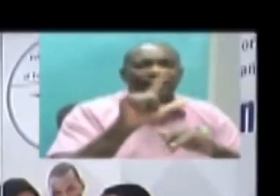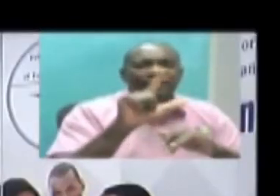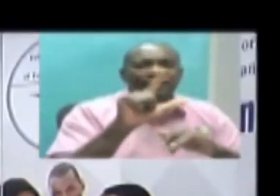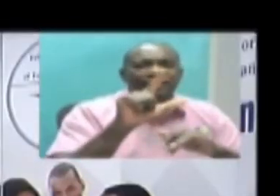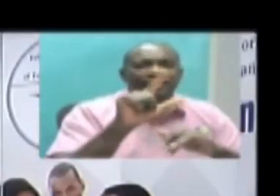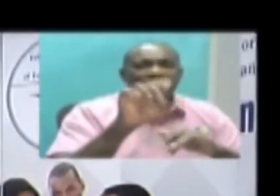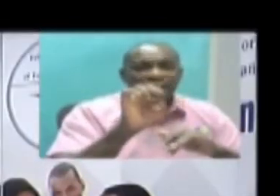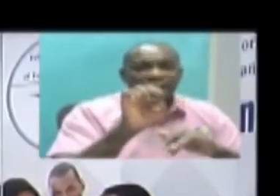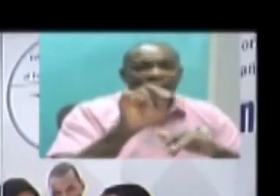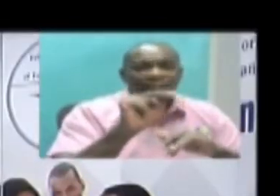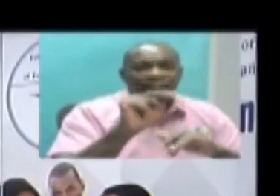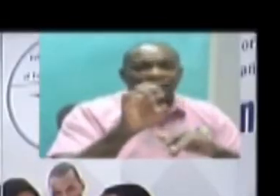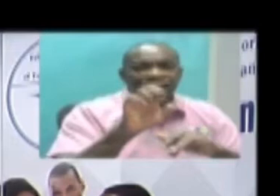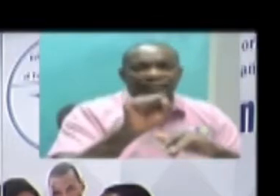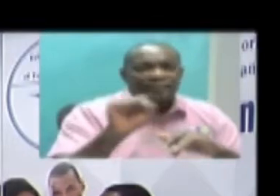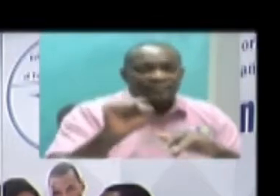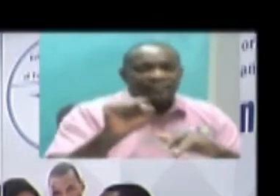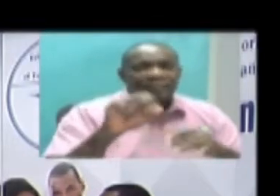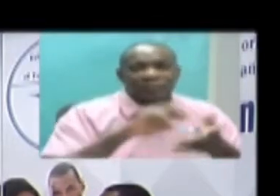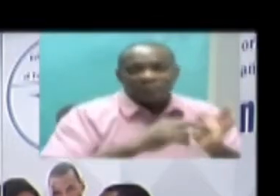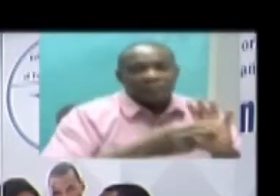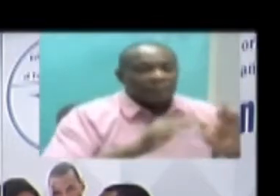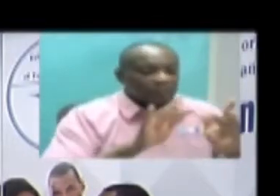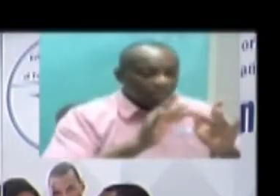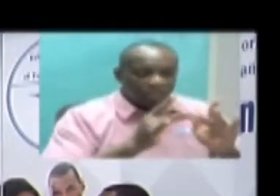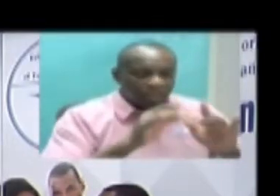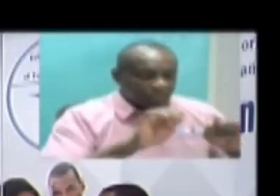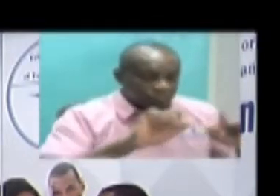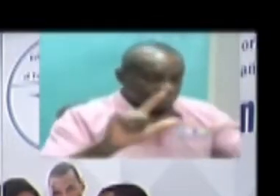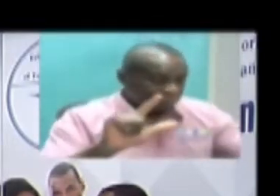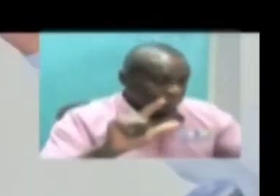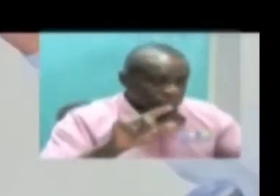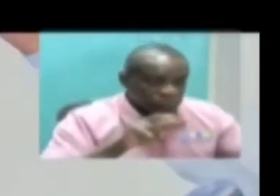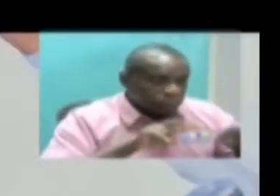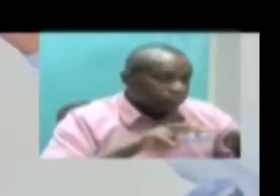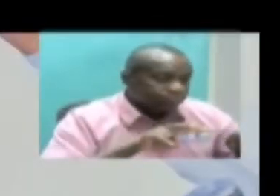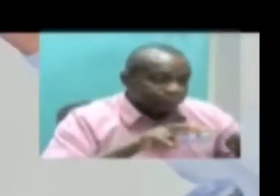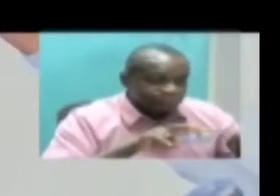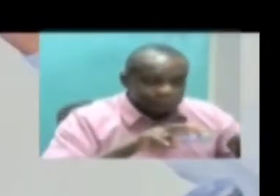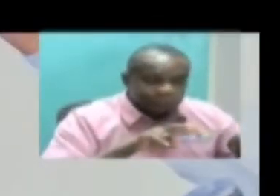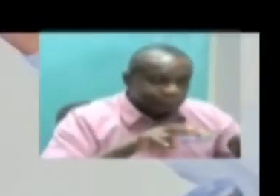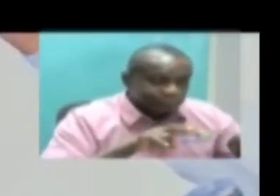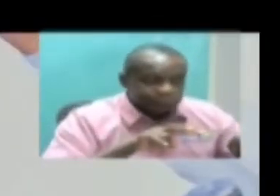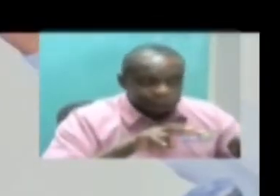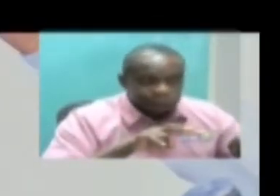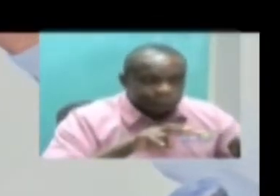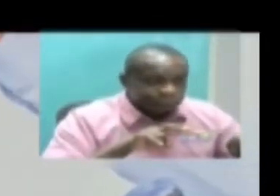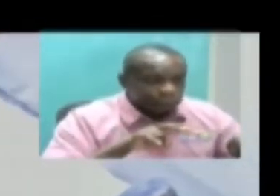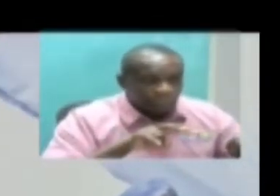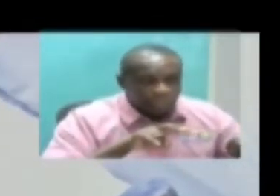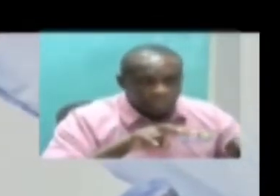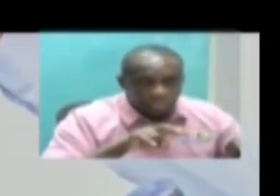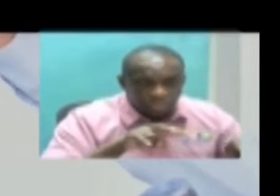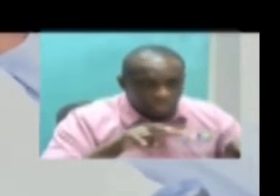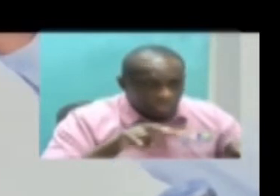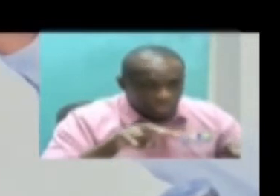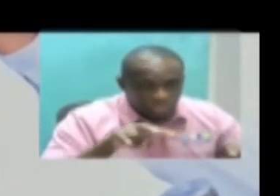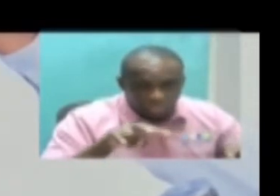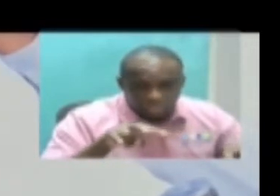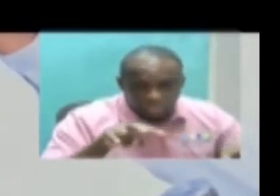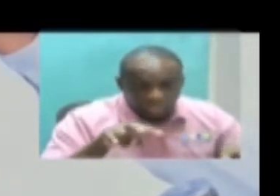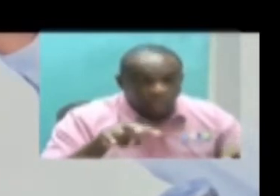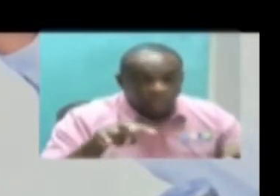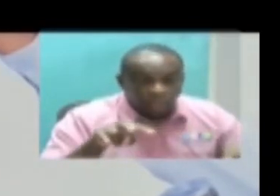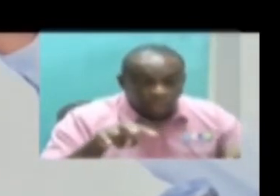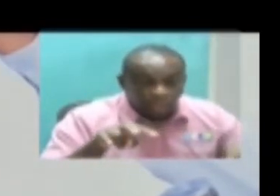looking at things that really wasn't meant for you. You know, Darren, Daniel, sorry. Mm-hmm. Now that we're